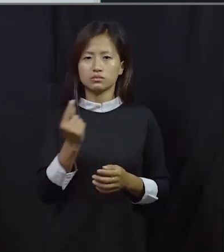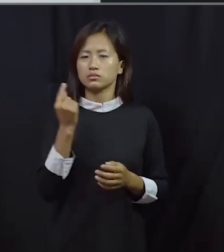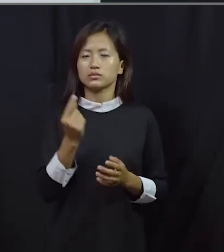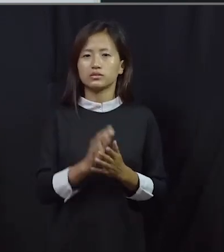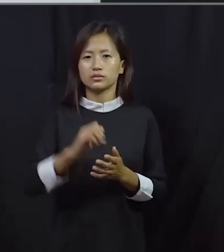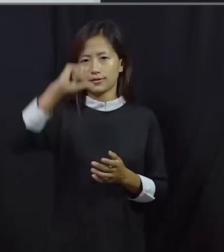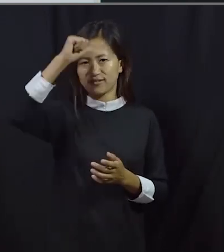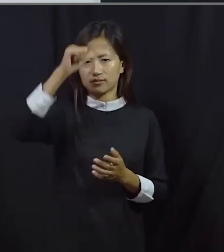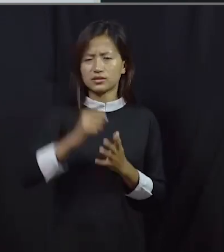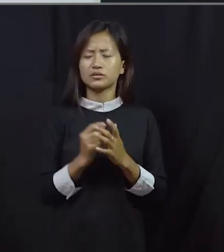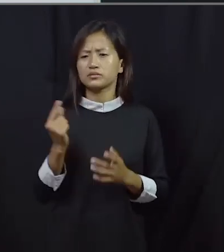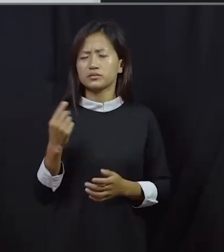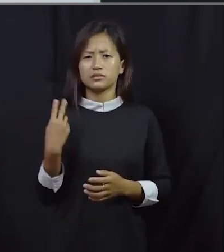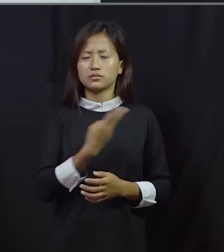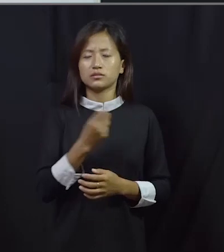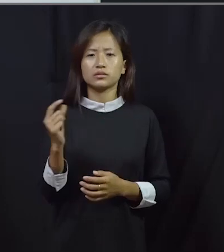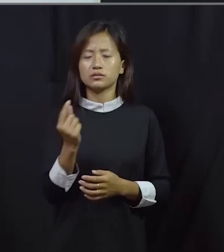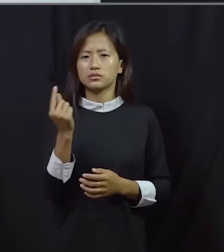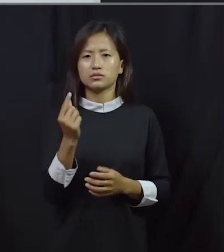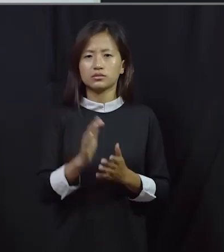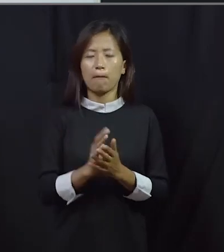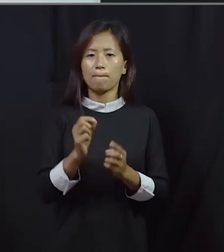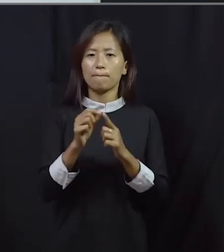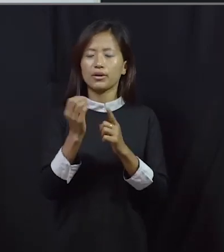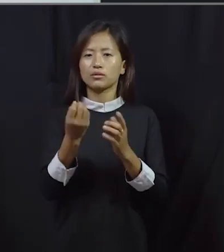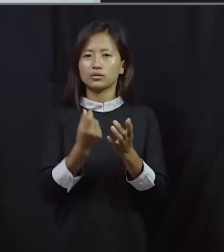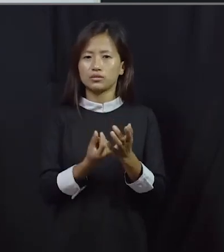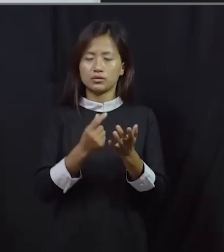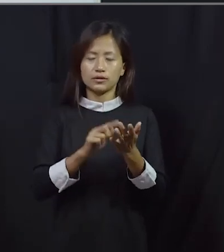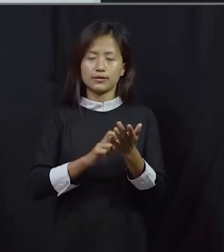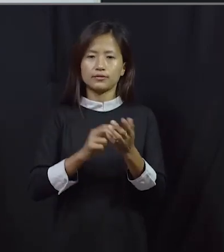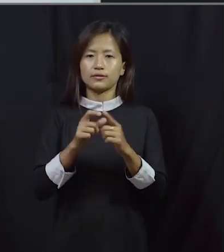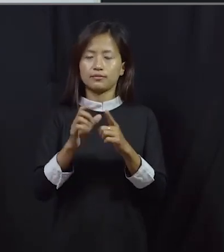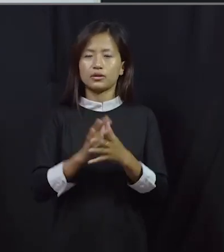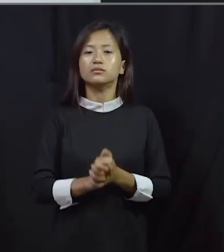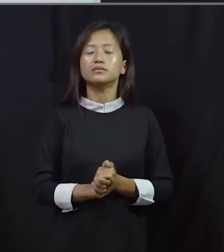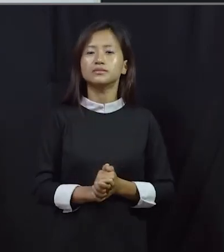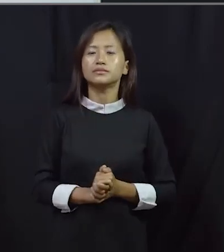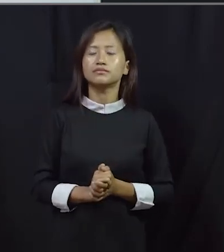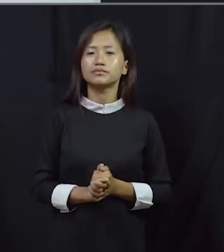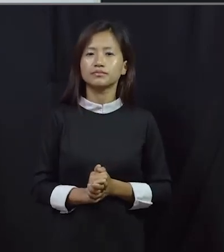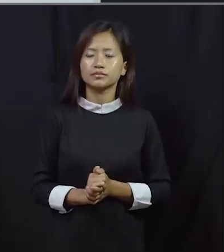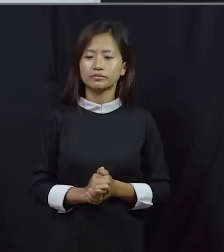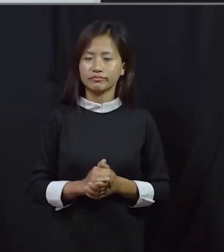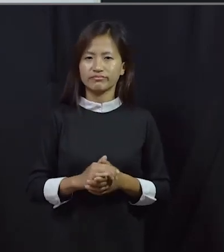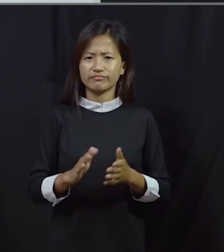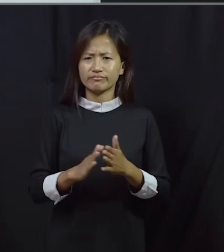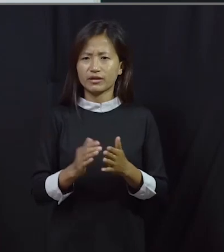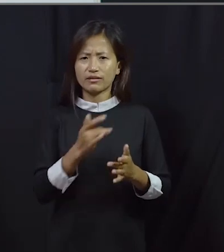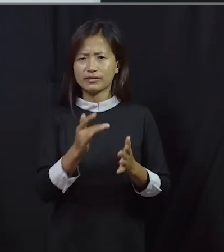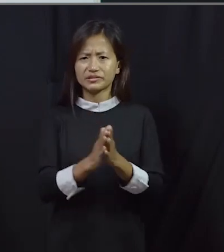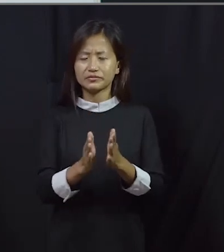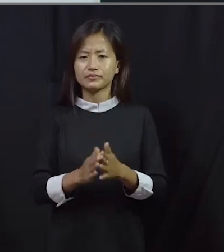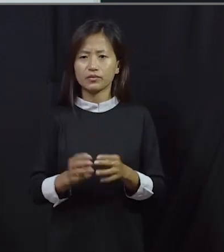Generally, we may know, but we generally don't use pound. Common people will get confused. So to this kind of confusion, where